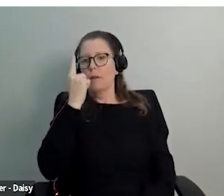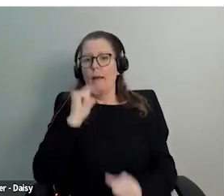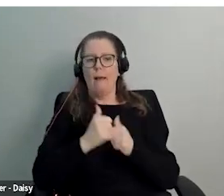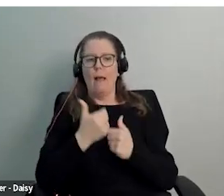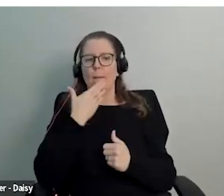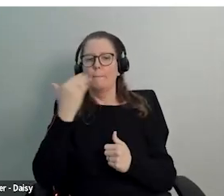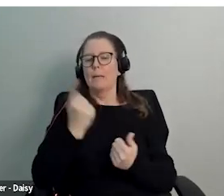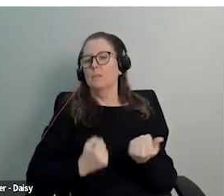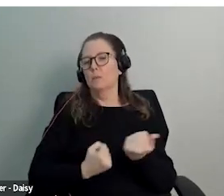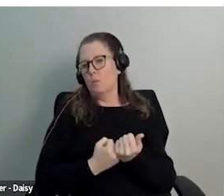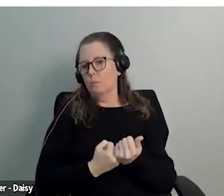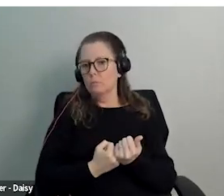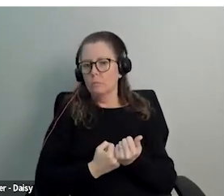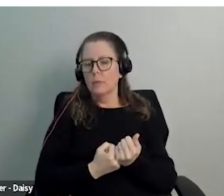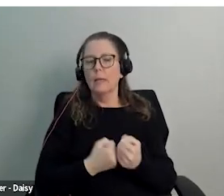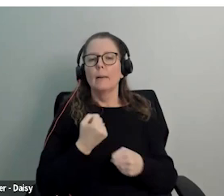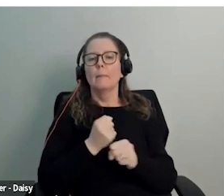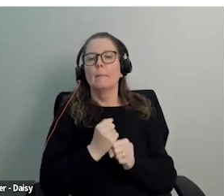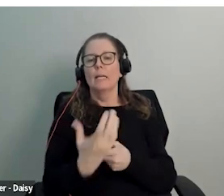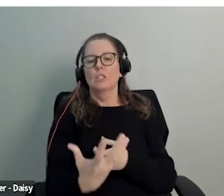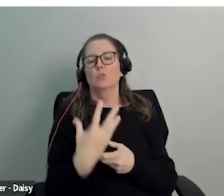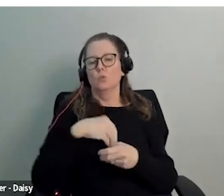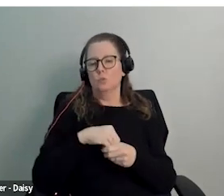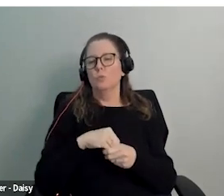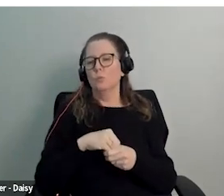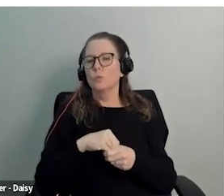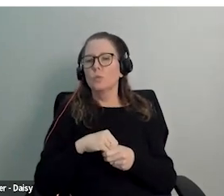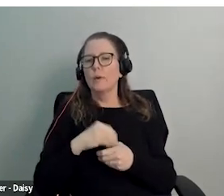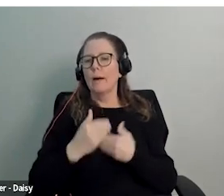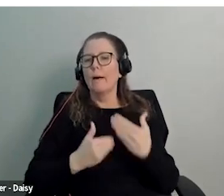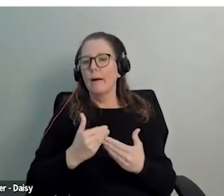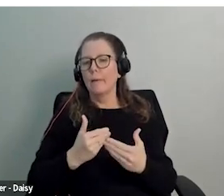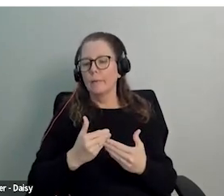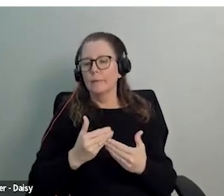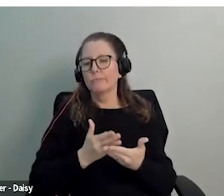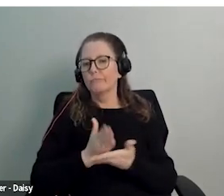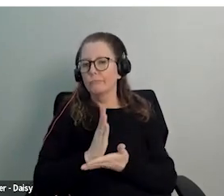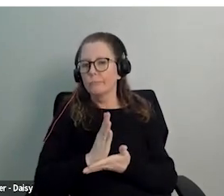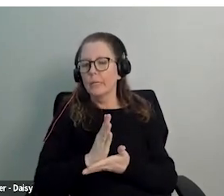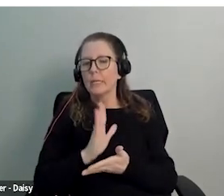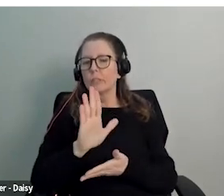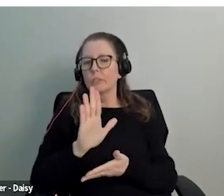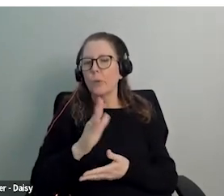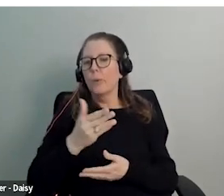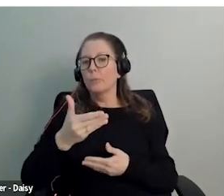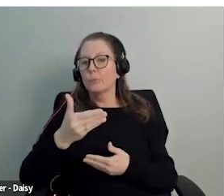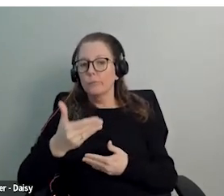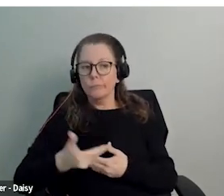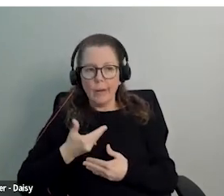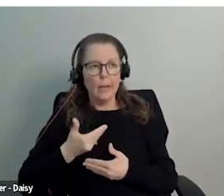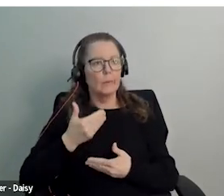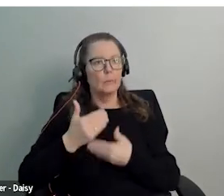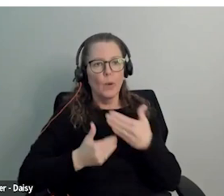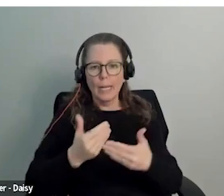you and helps create a more inclusive hiring process. It's important to know your rights as well. So familiarize yourself